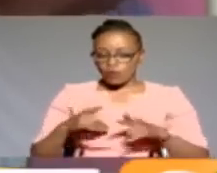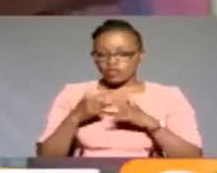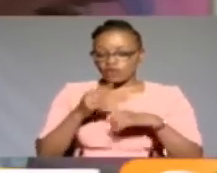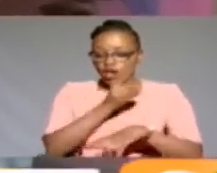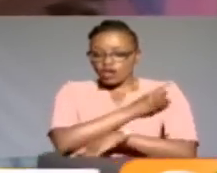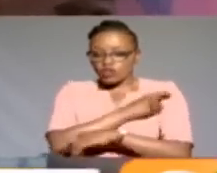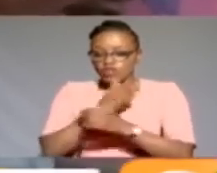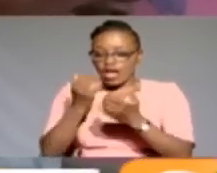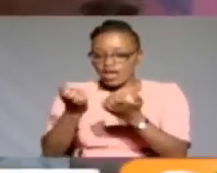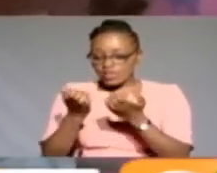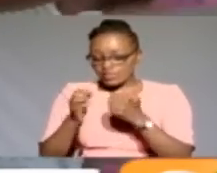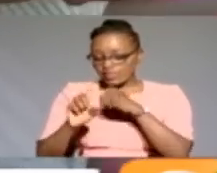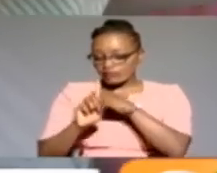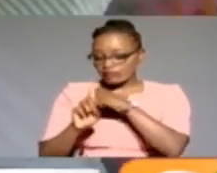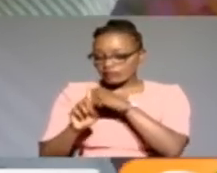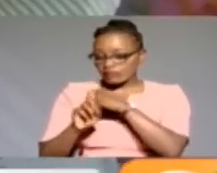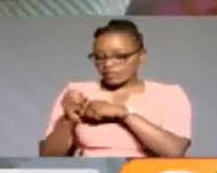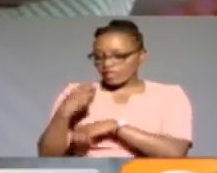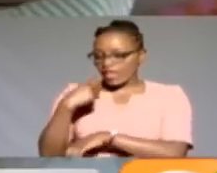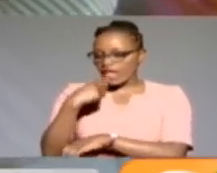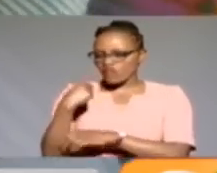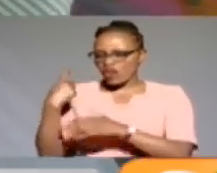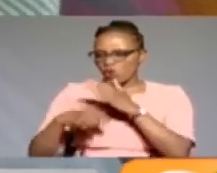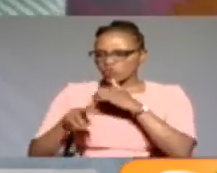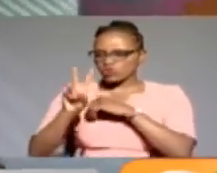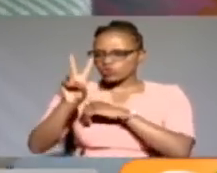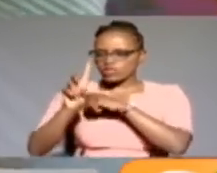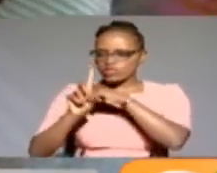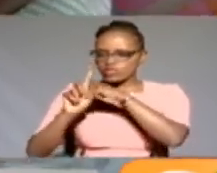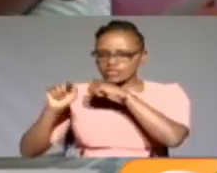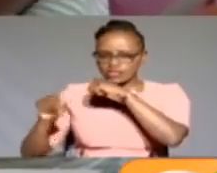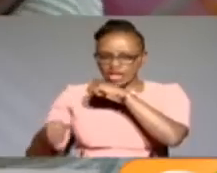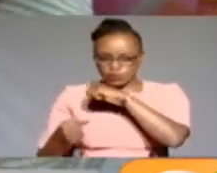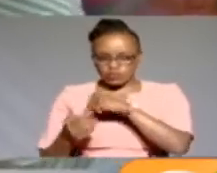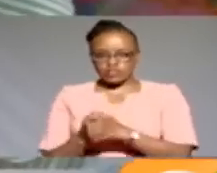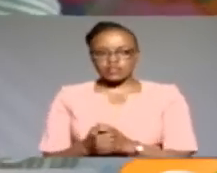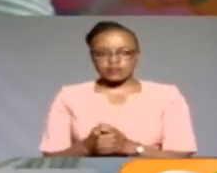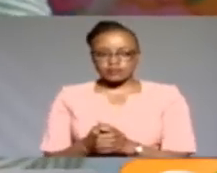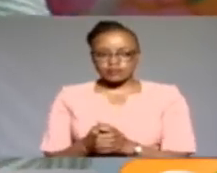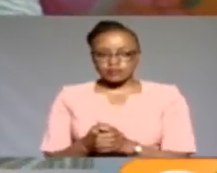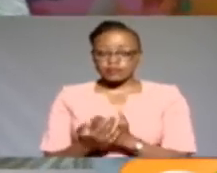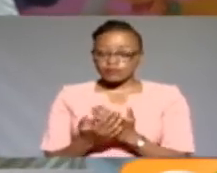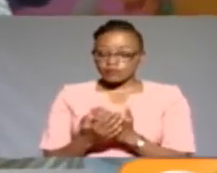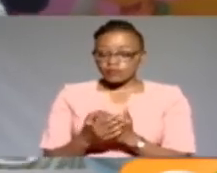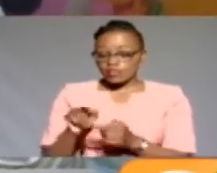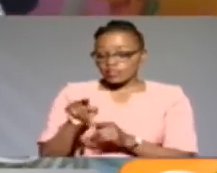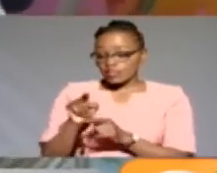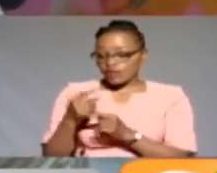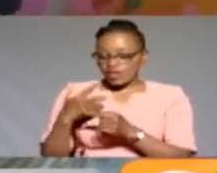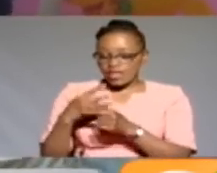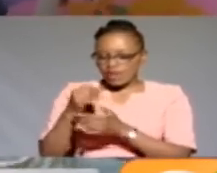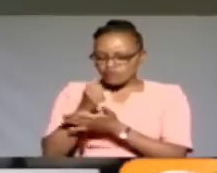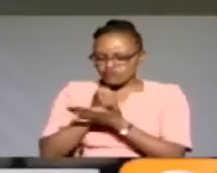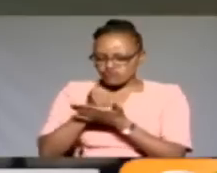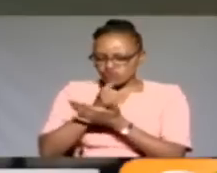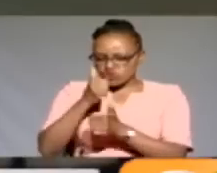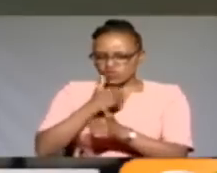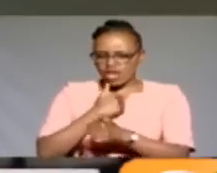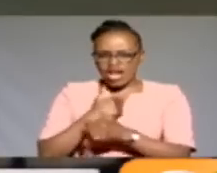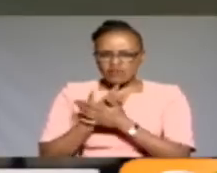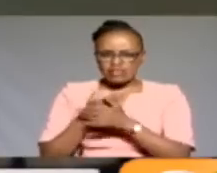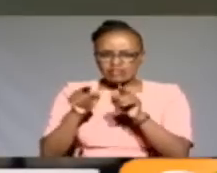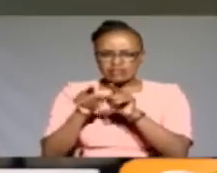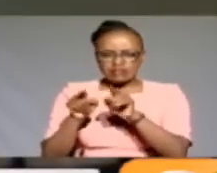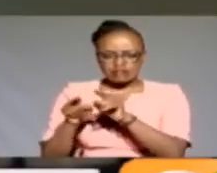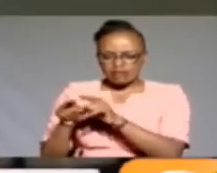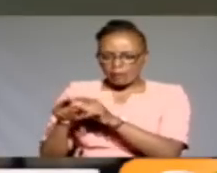6 vials of anti-venom, which would cost about 26,000 shillings. The amount of venom injected into the body, it doesn't discriminate